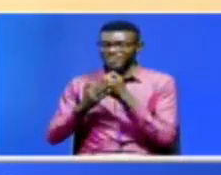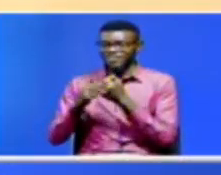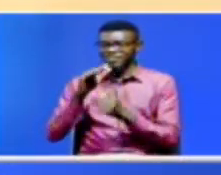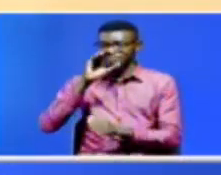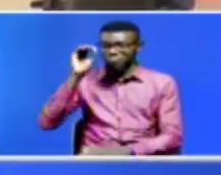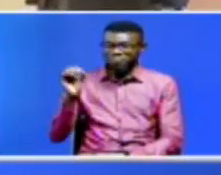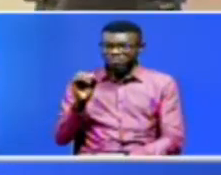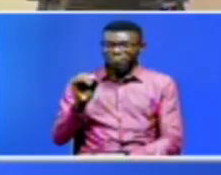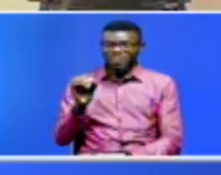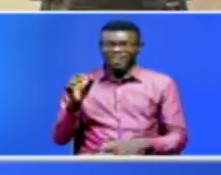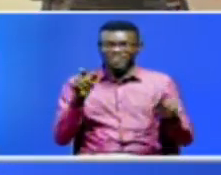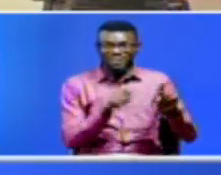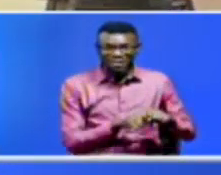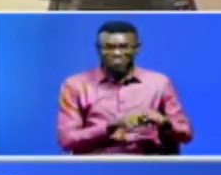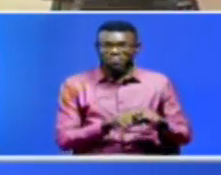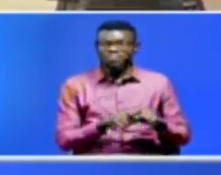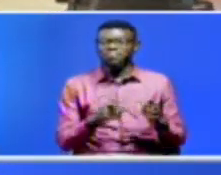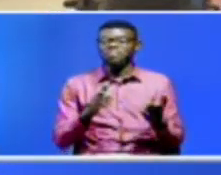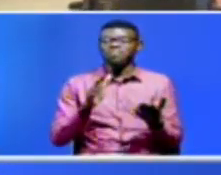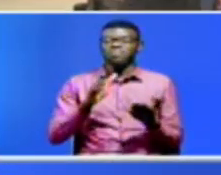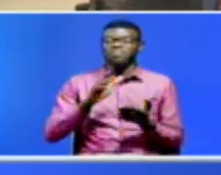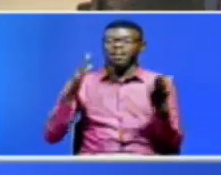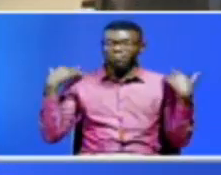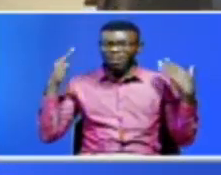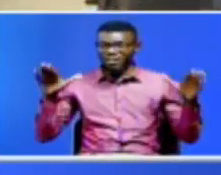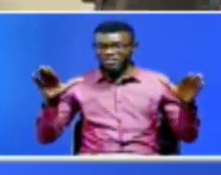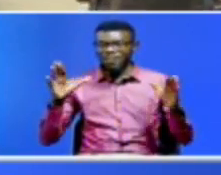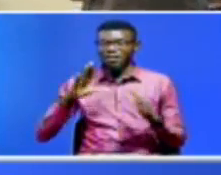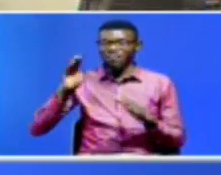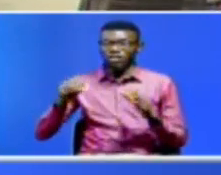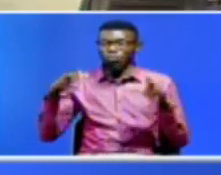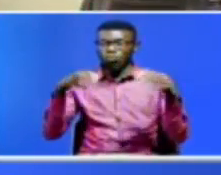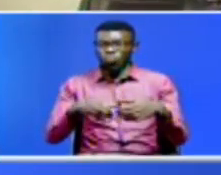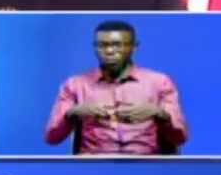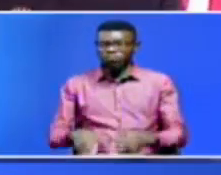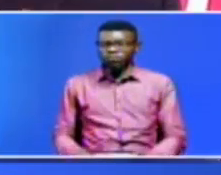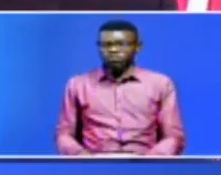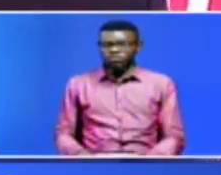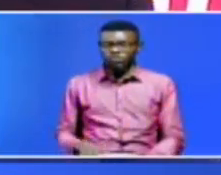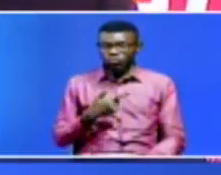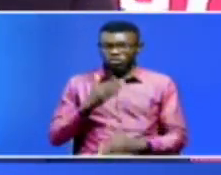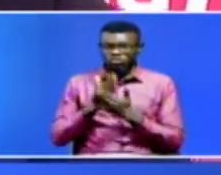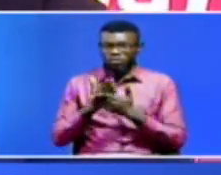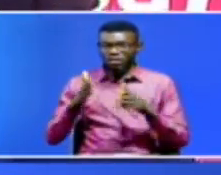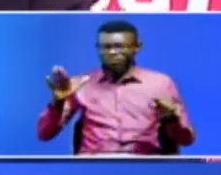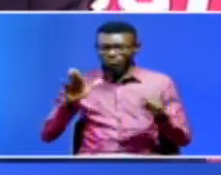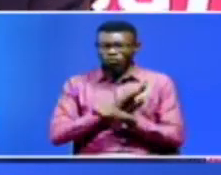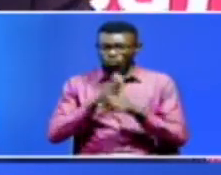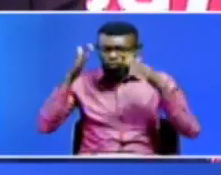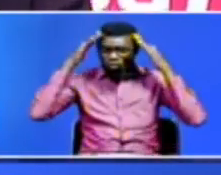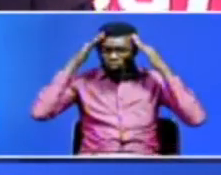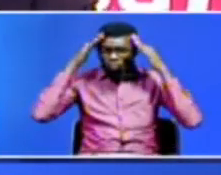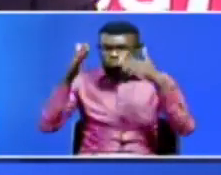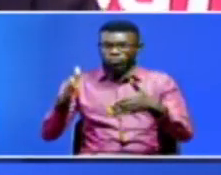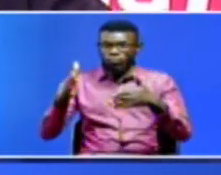the subsequent renaming of Barclays Africa Group to ABSA Group Limited. We are fully committed to building